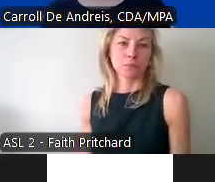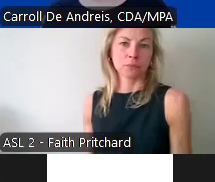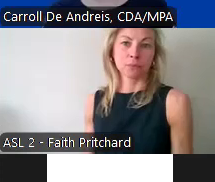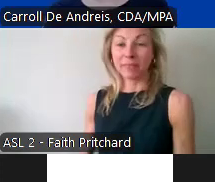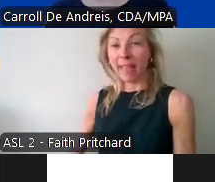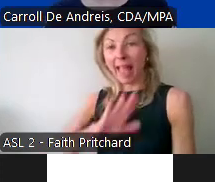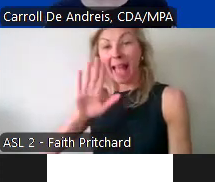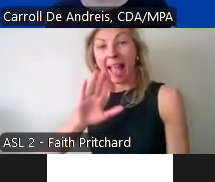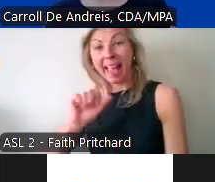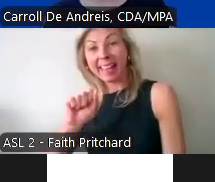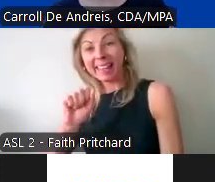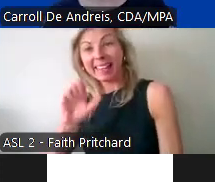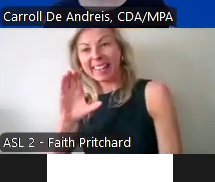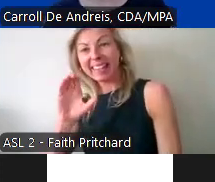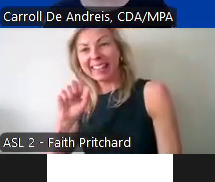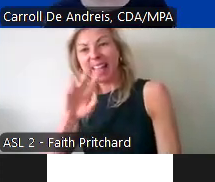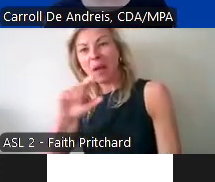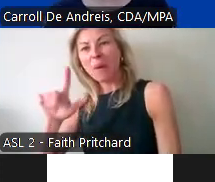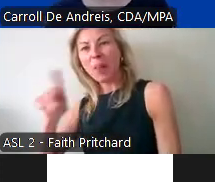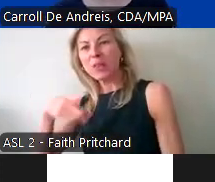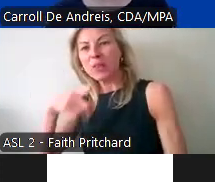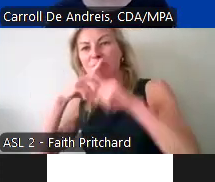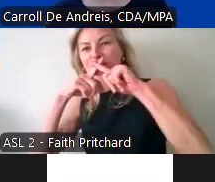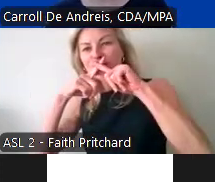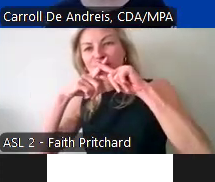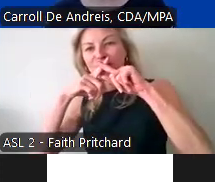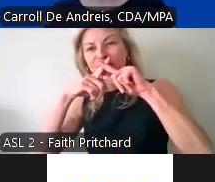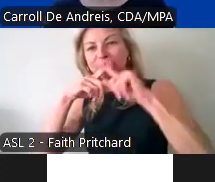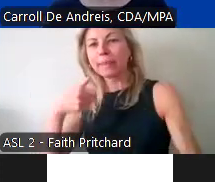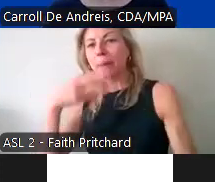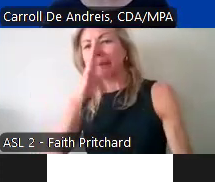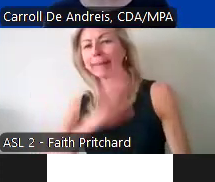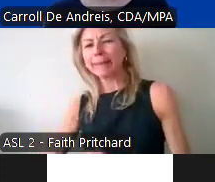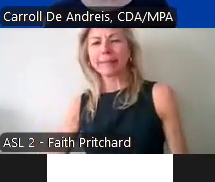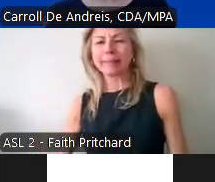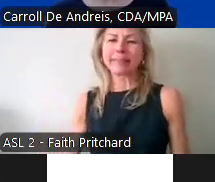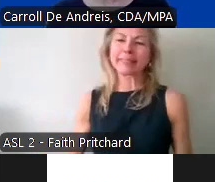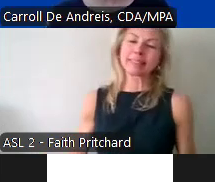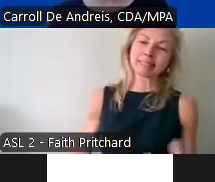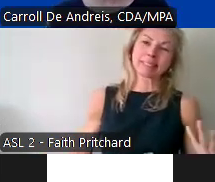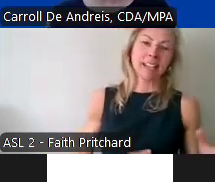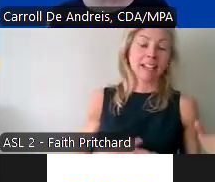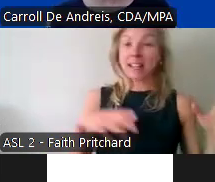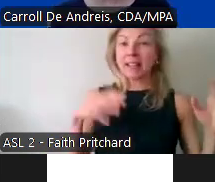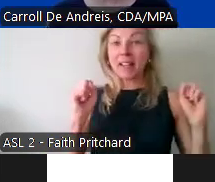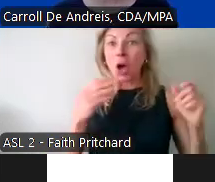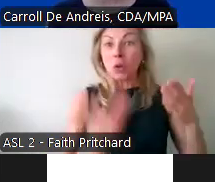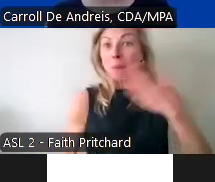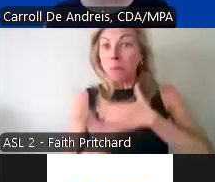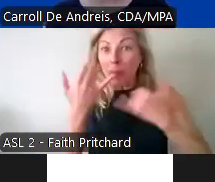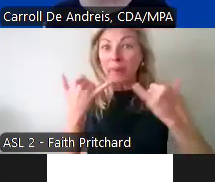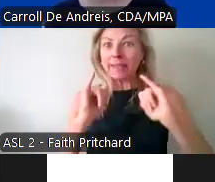Hi, Carol, you're muted. Oh my goodness, I'm on a roll today. Good morning